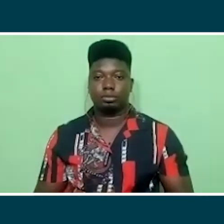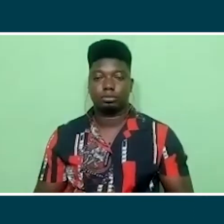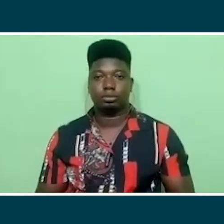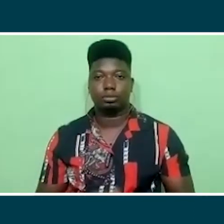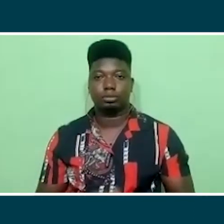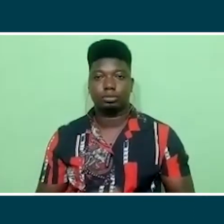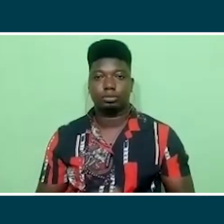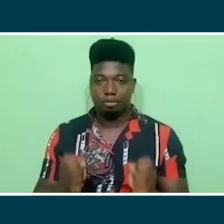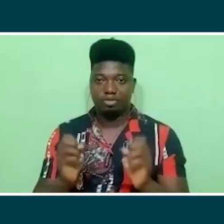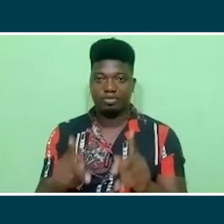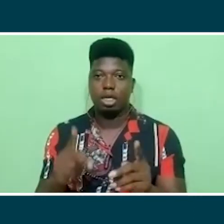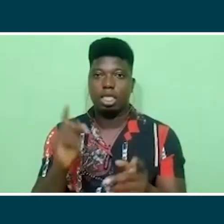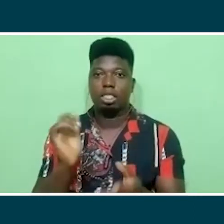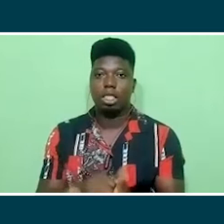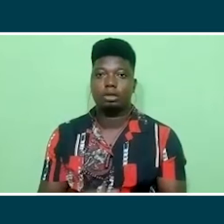status?